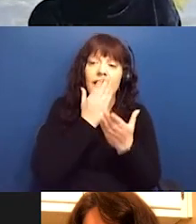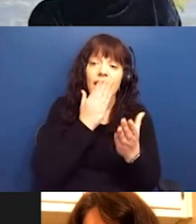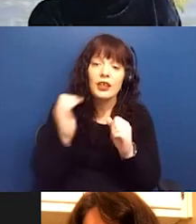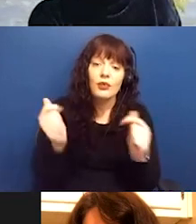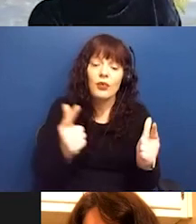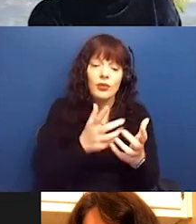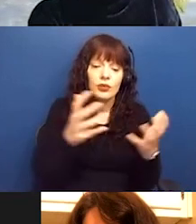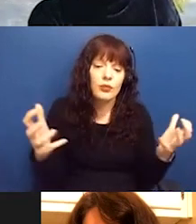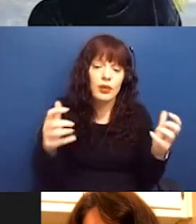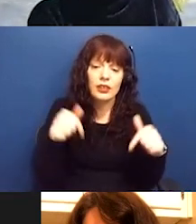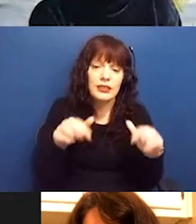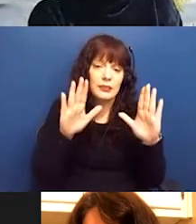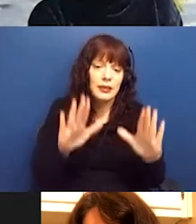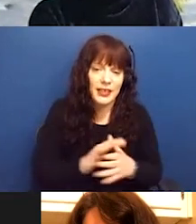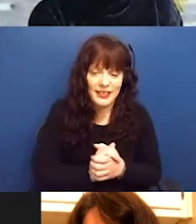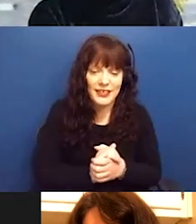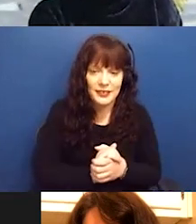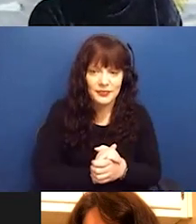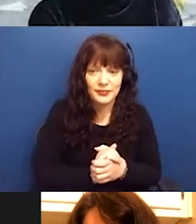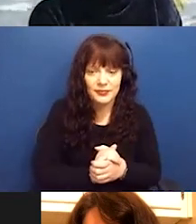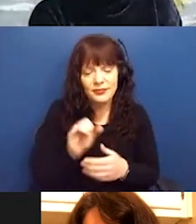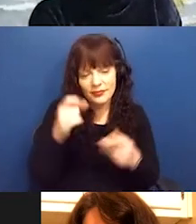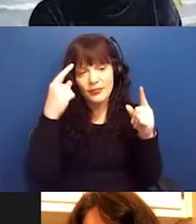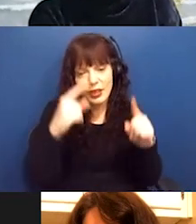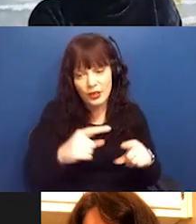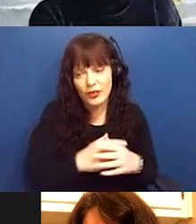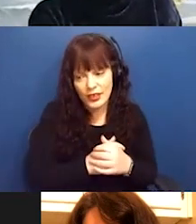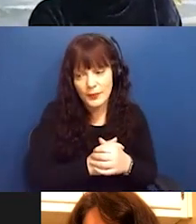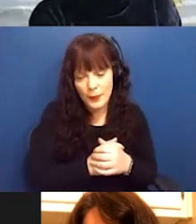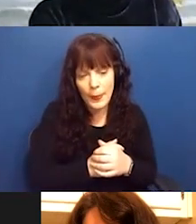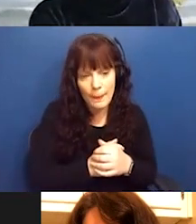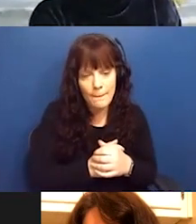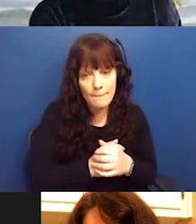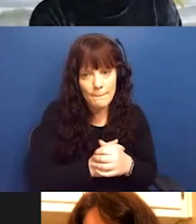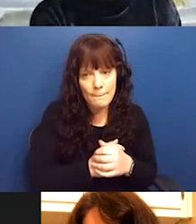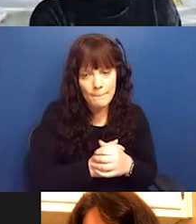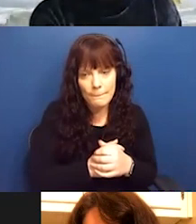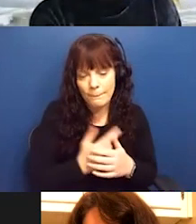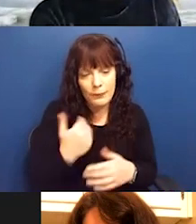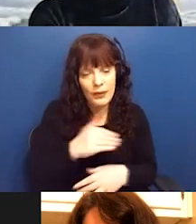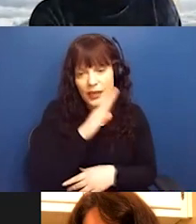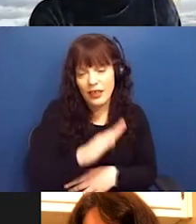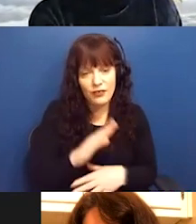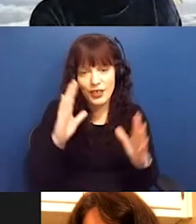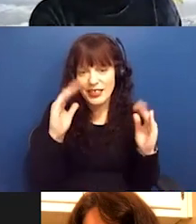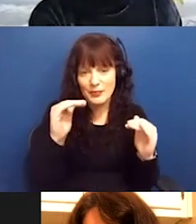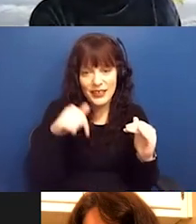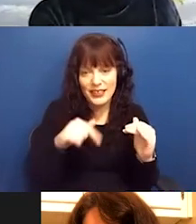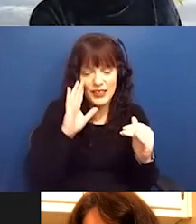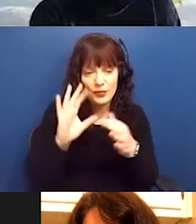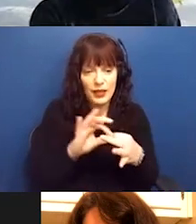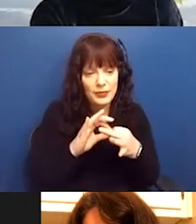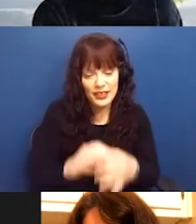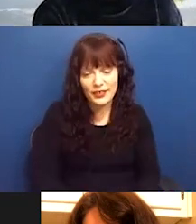has been amazing. Yeah, I would agree. It's been phenomenal. Wow, yeah. I never expected how this would come together the way it